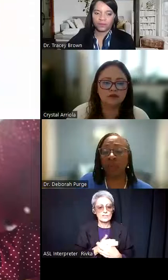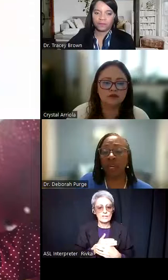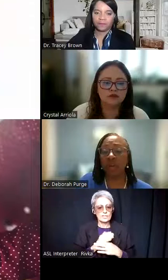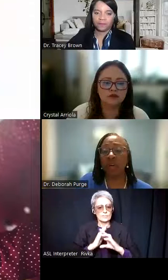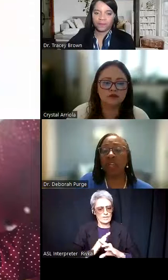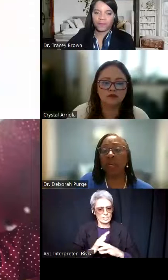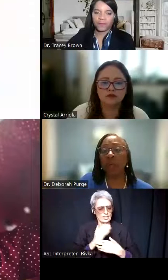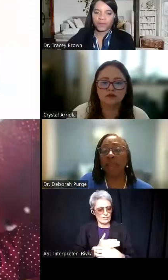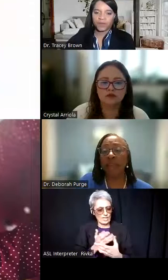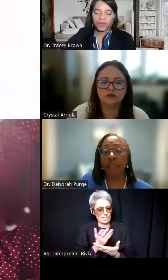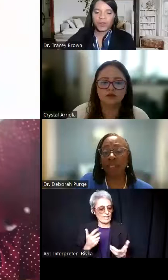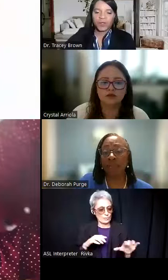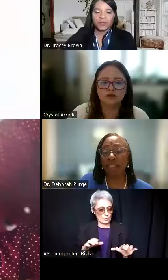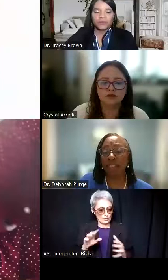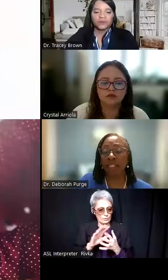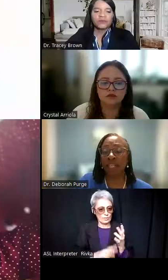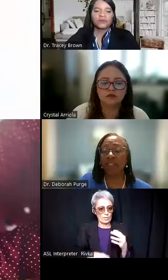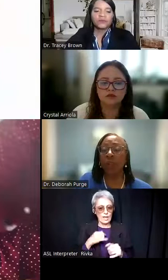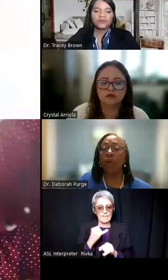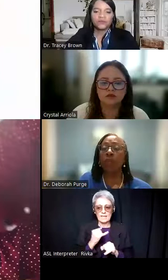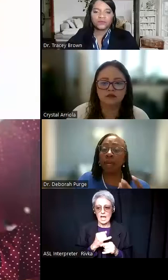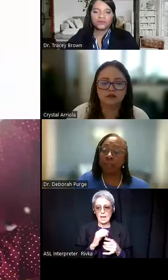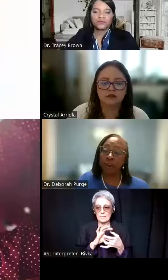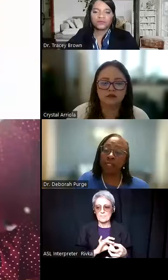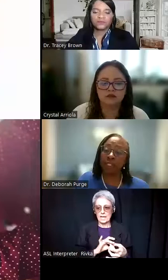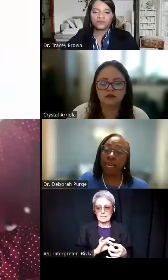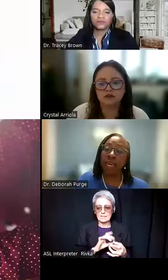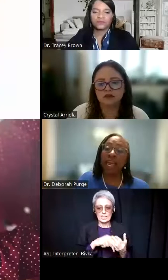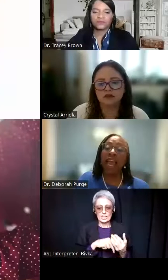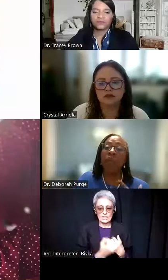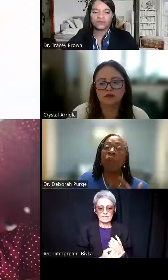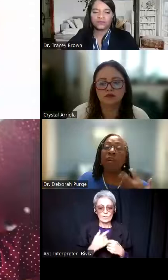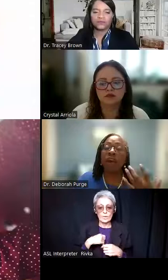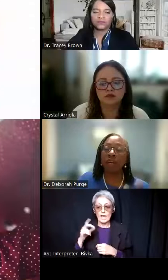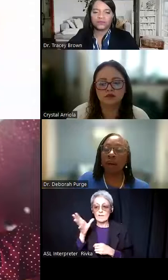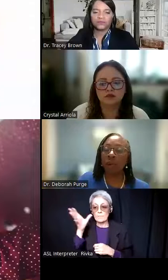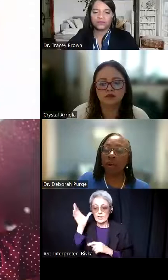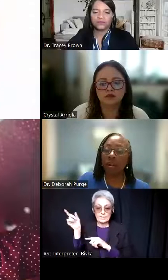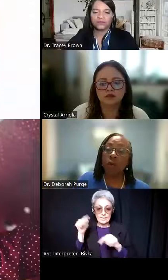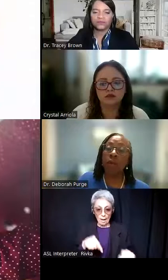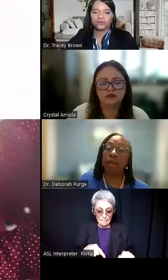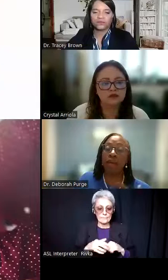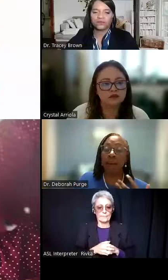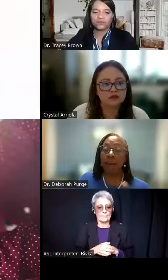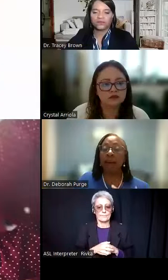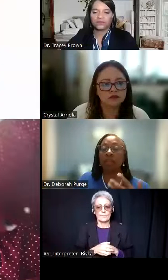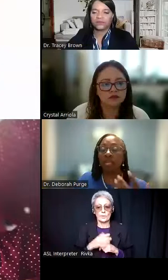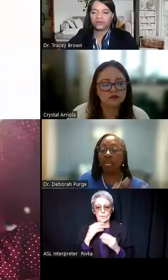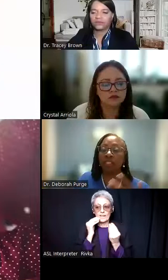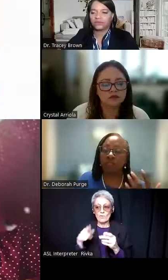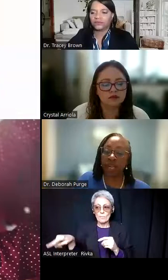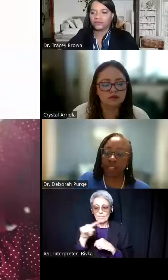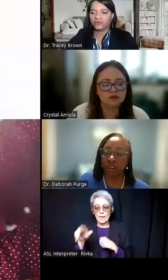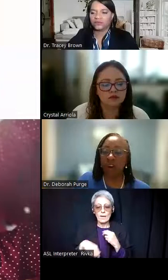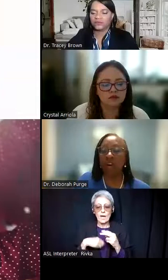things that we do. So we have campus-based initiatives. So we're bringing parents in, and we're informing them about things